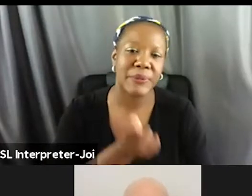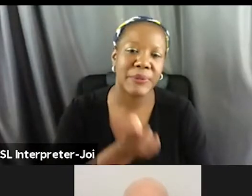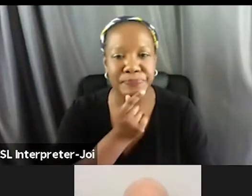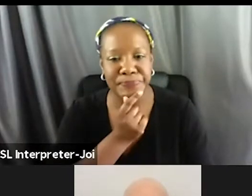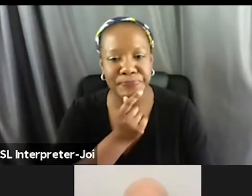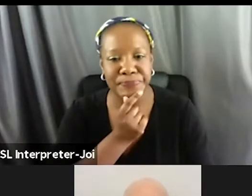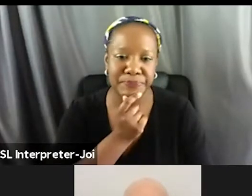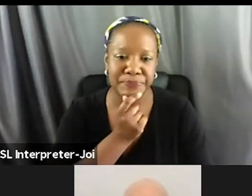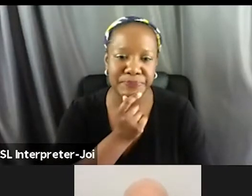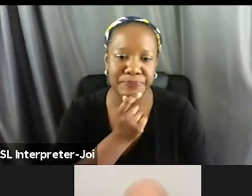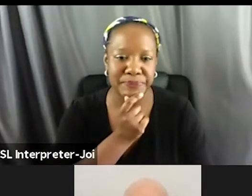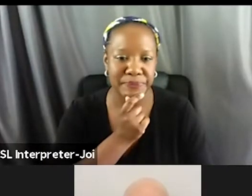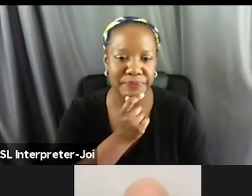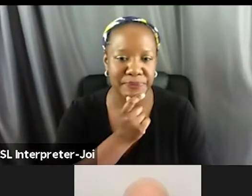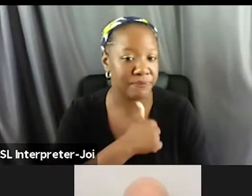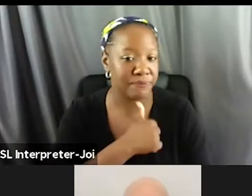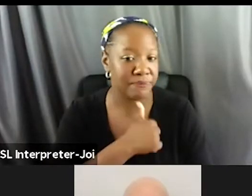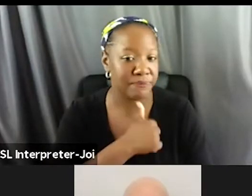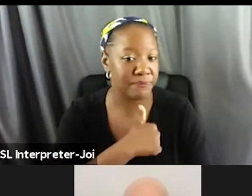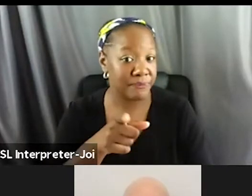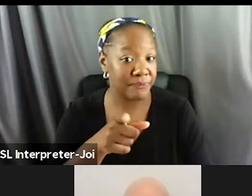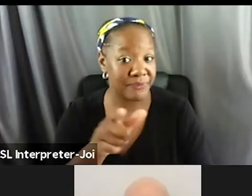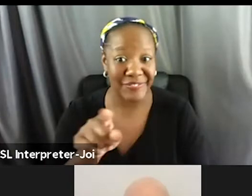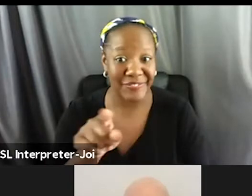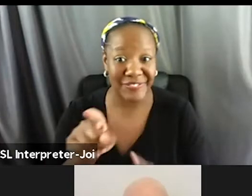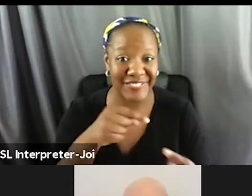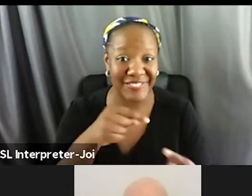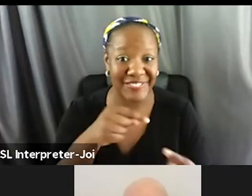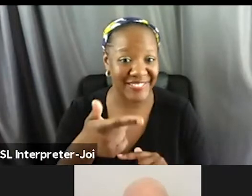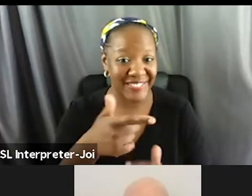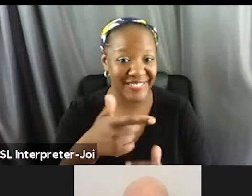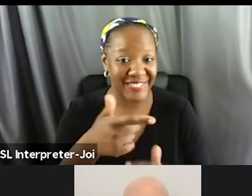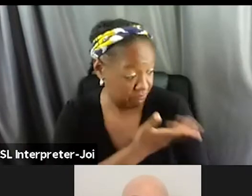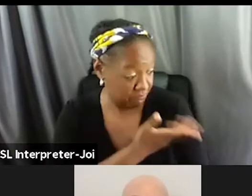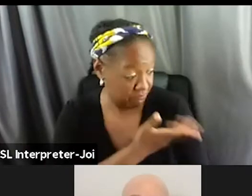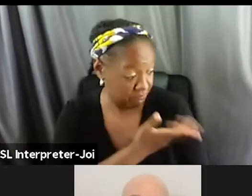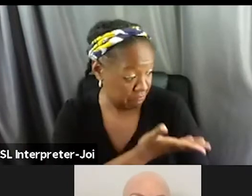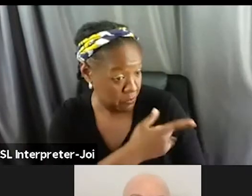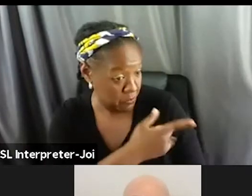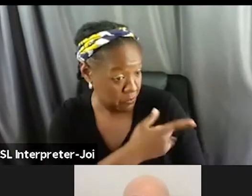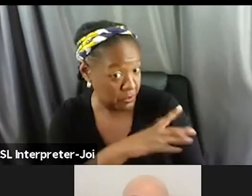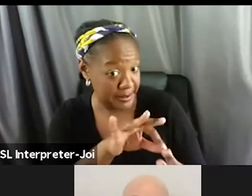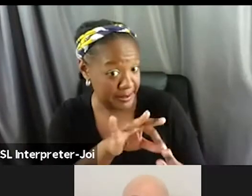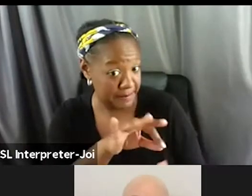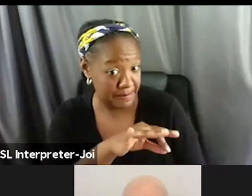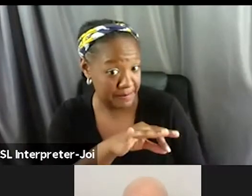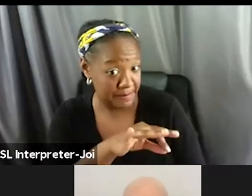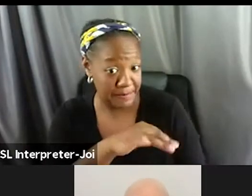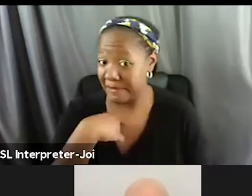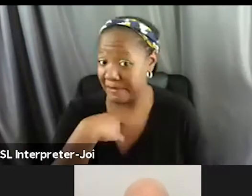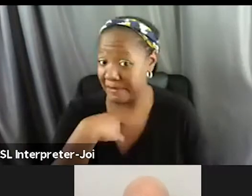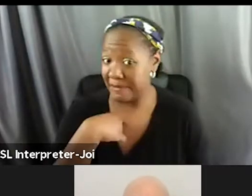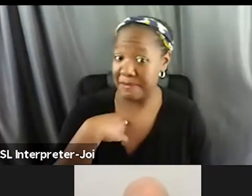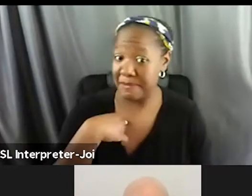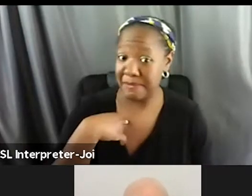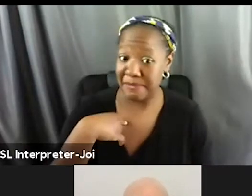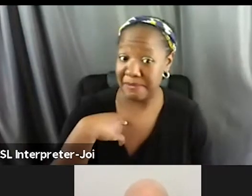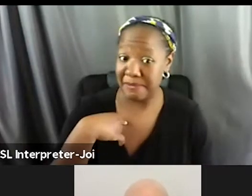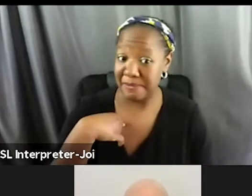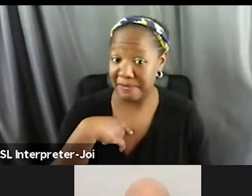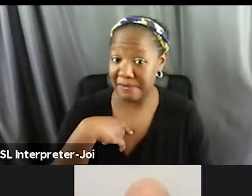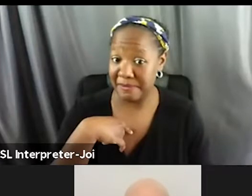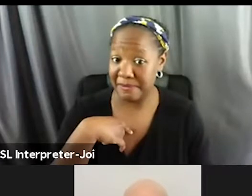Do you want to talk? You want to say something? You can say something. No, you wanted me to